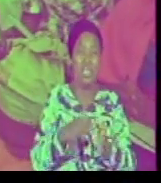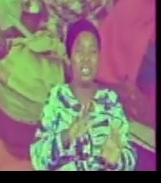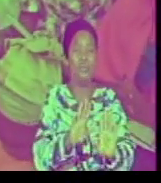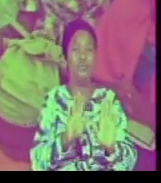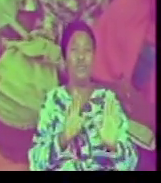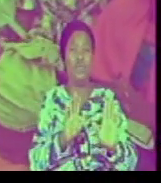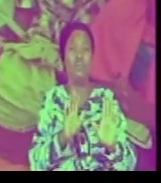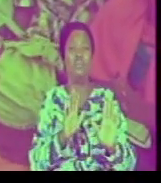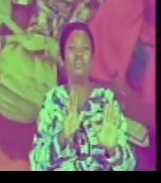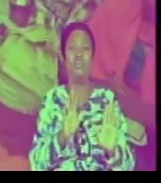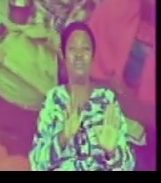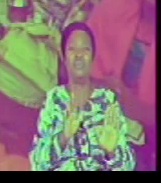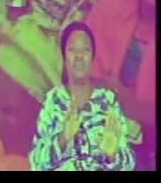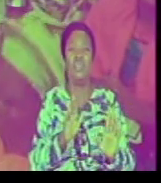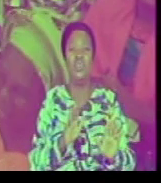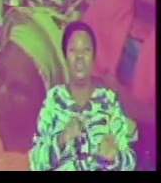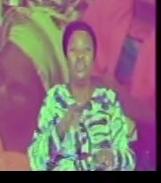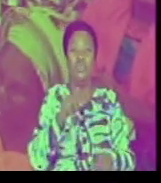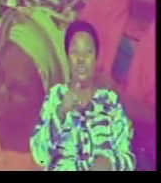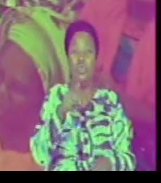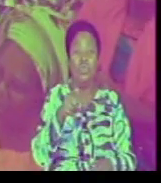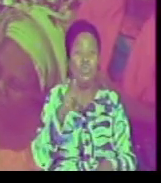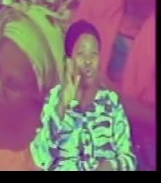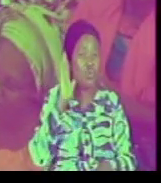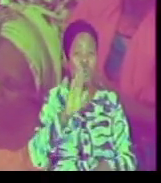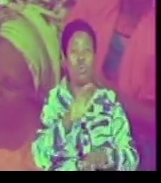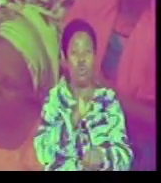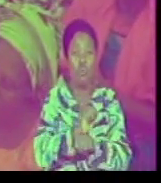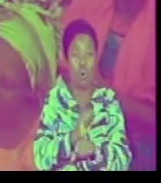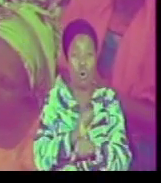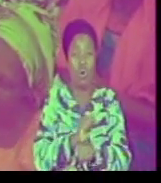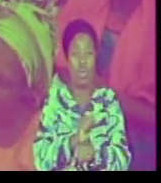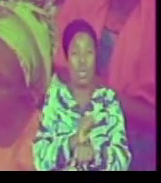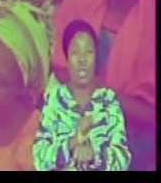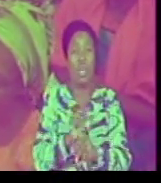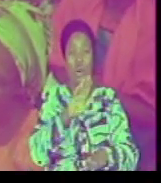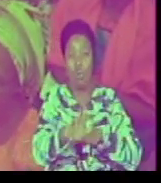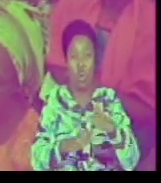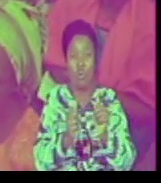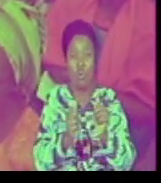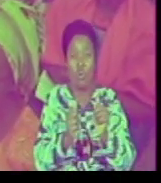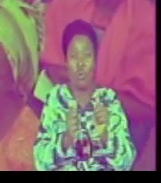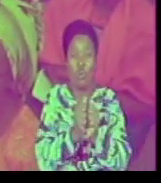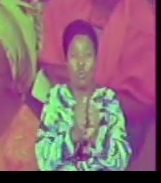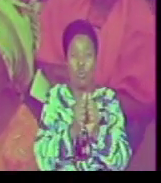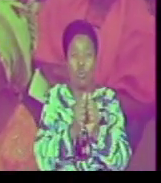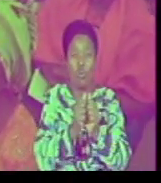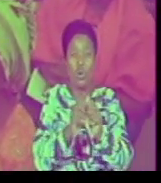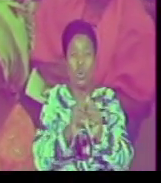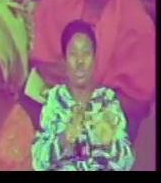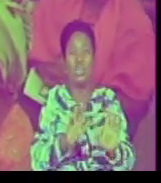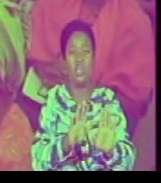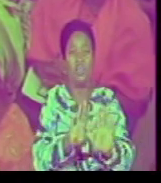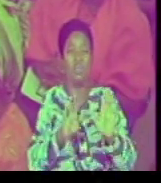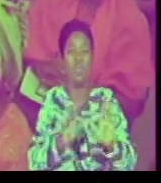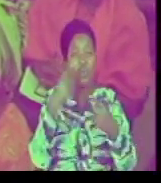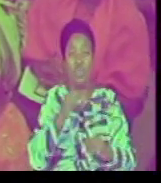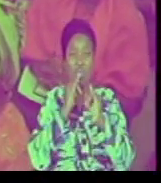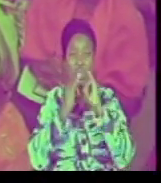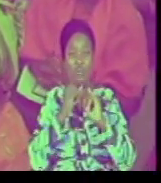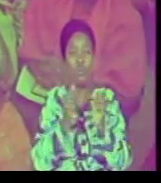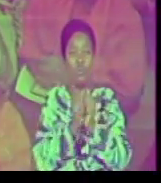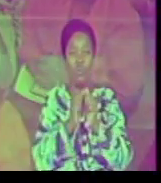You will walk without fear. You go for your interview without fear. You